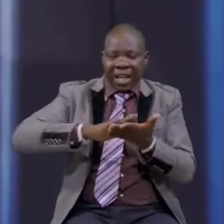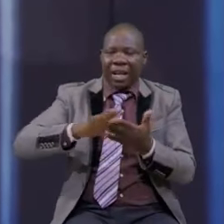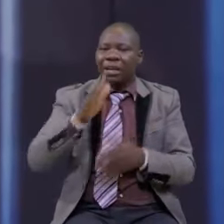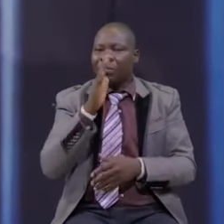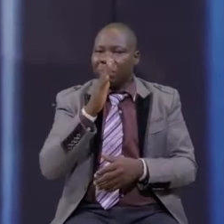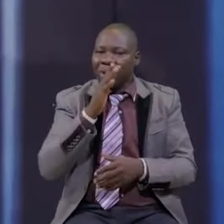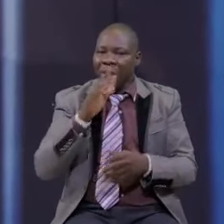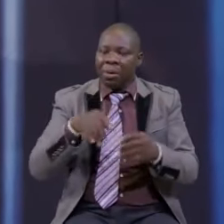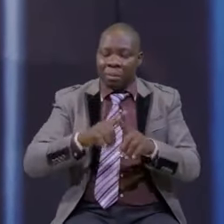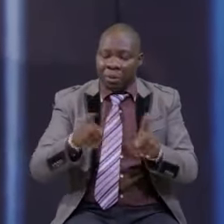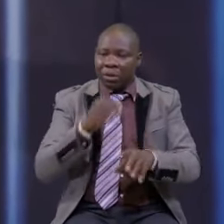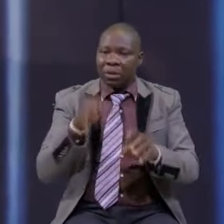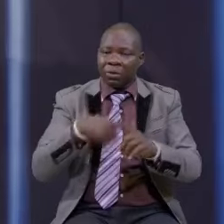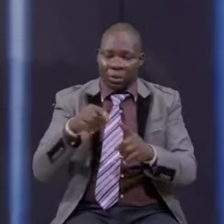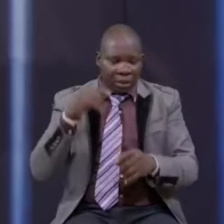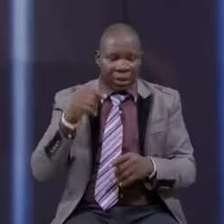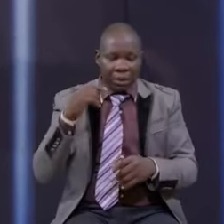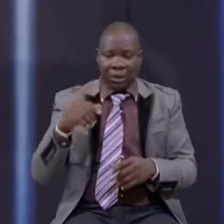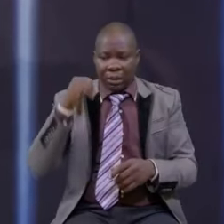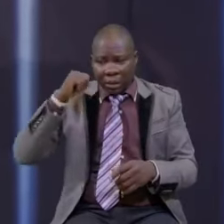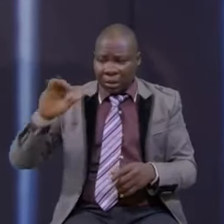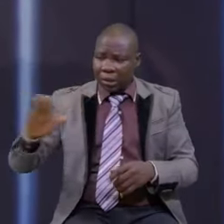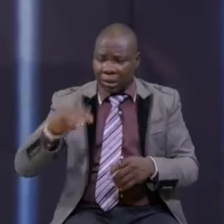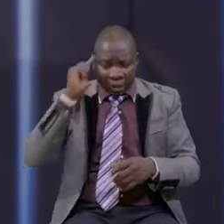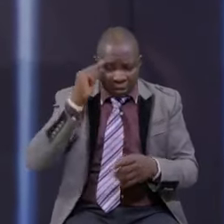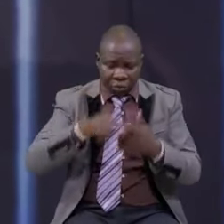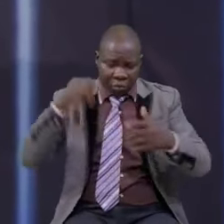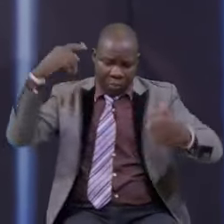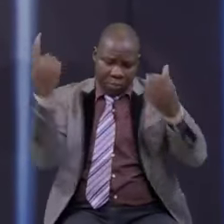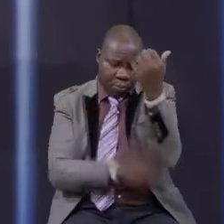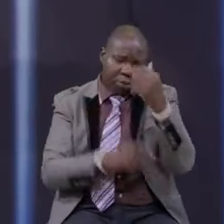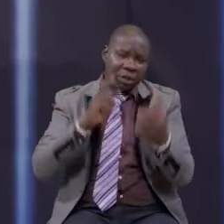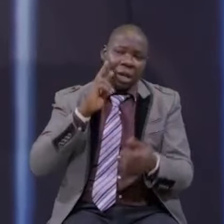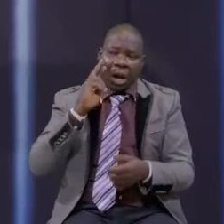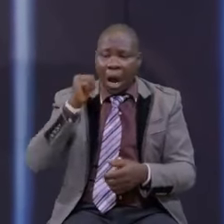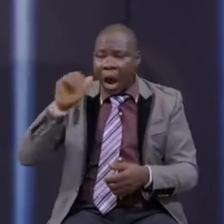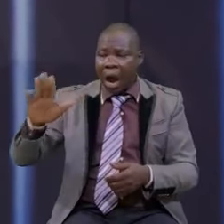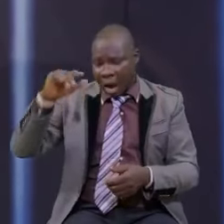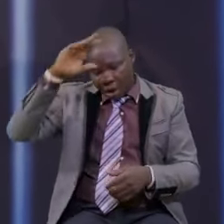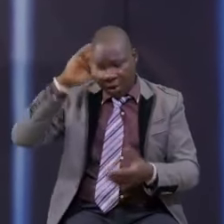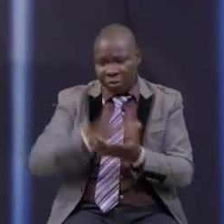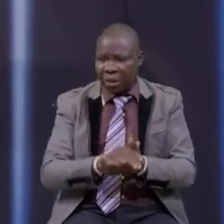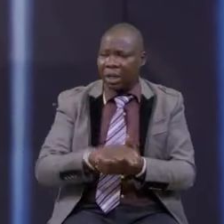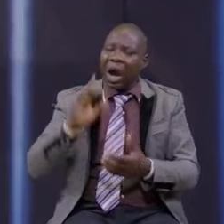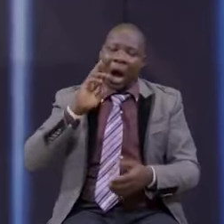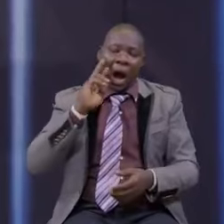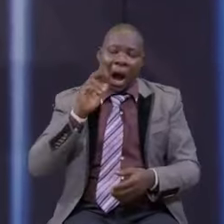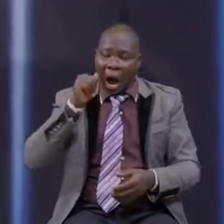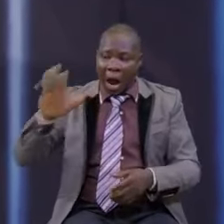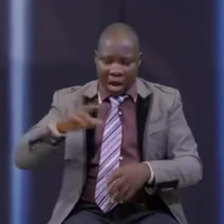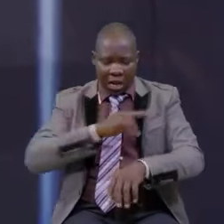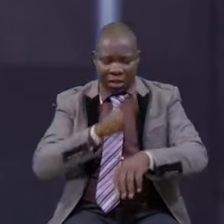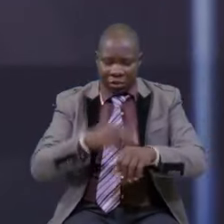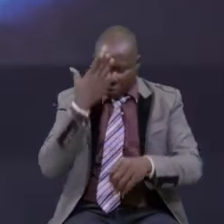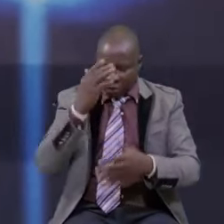punish the husband, her nature knows what to do to punish and torment the husband. And we carry